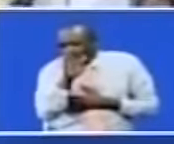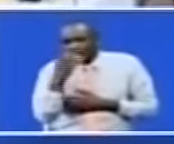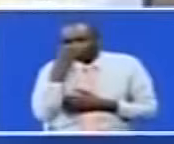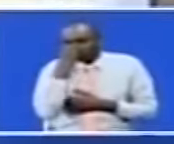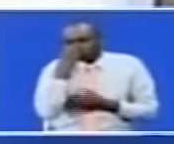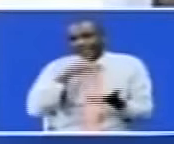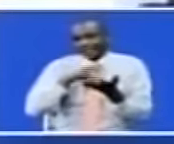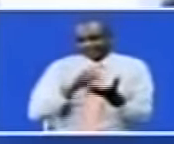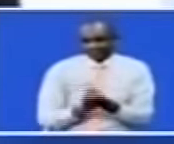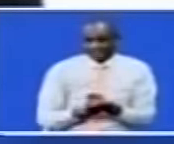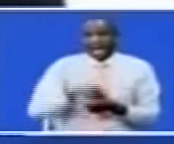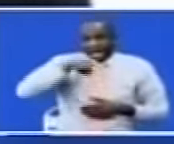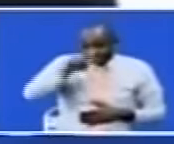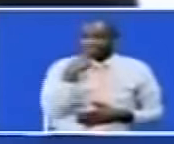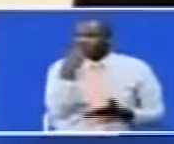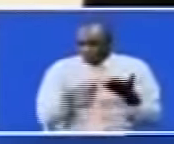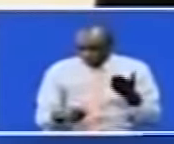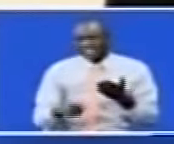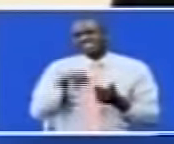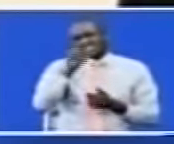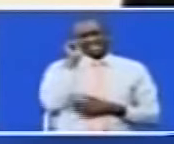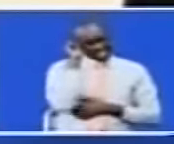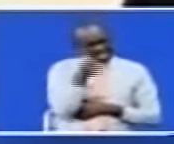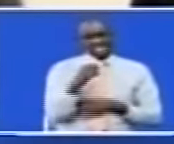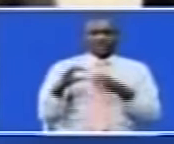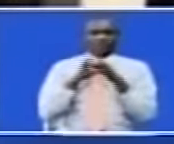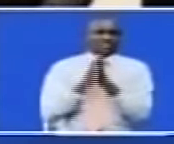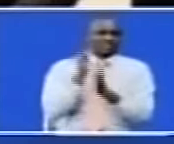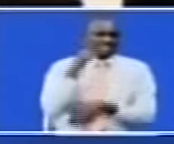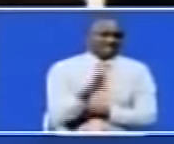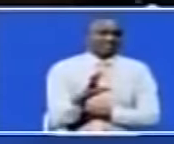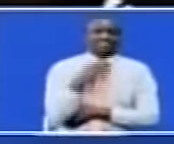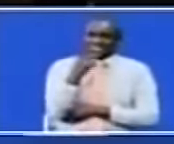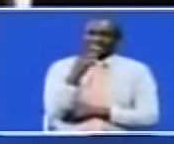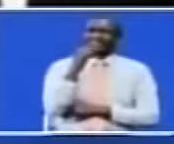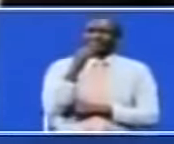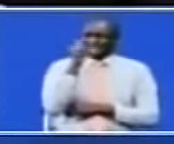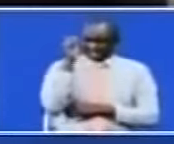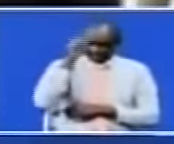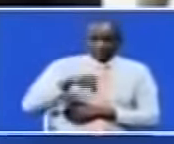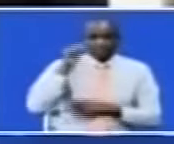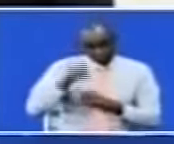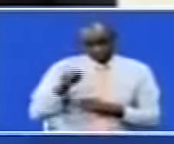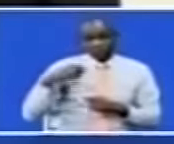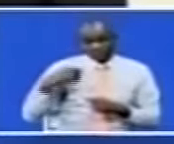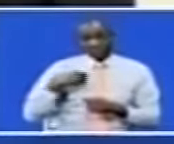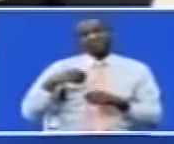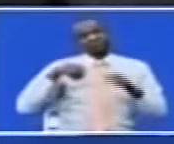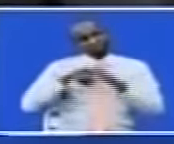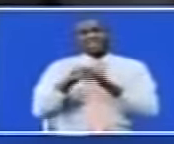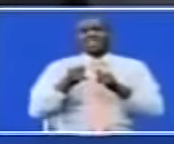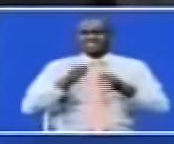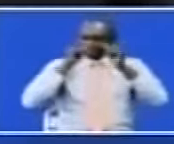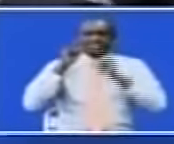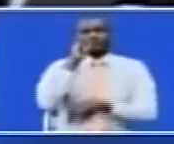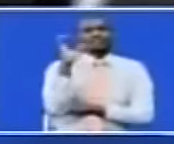case. Bensouda has been critical of Kenya's onslaught, saying if allowed, the ASP would be meddling with the judicial independence of the